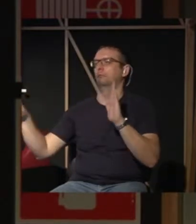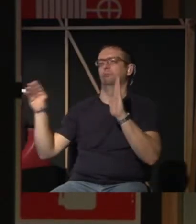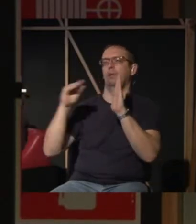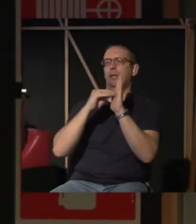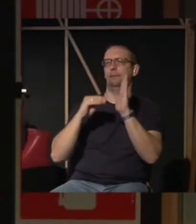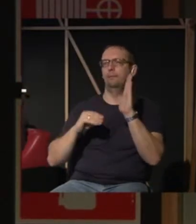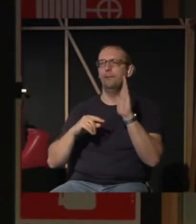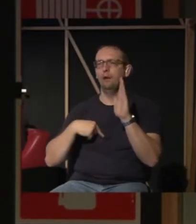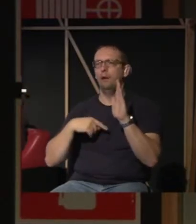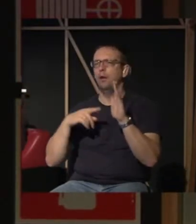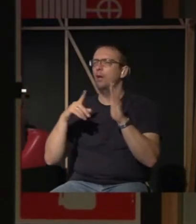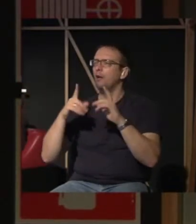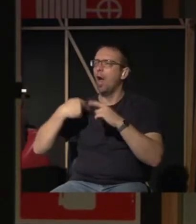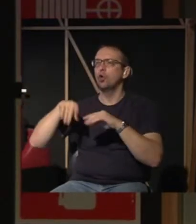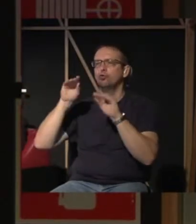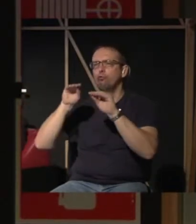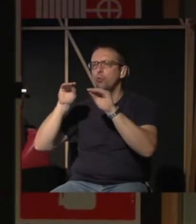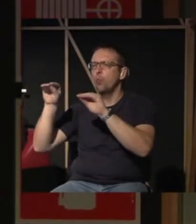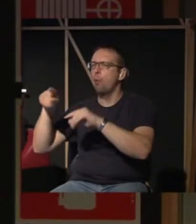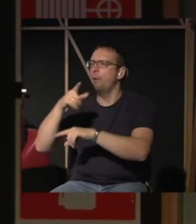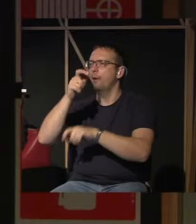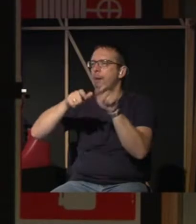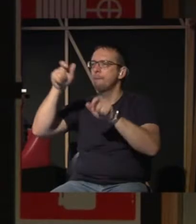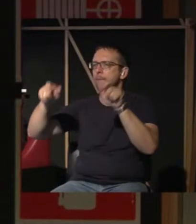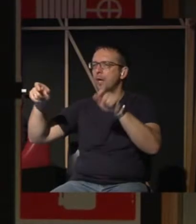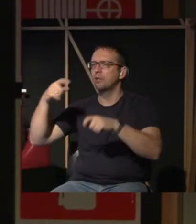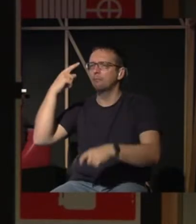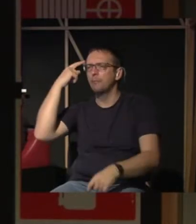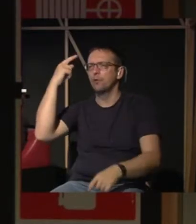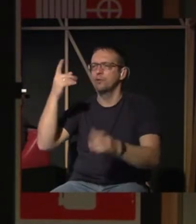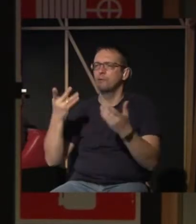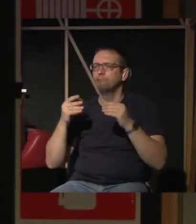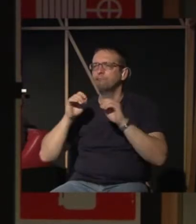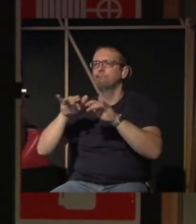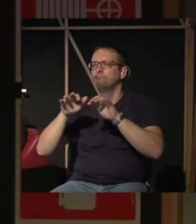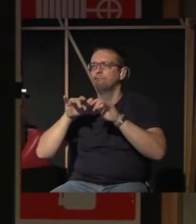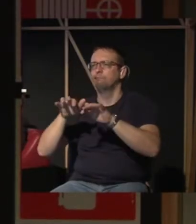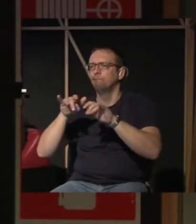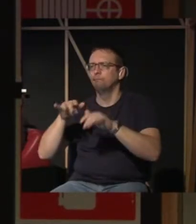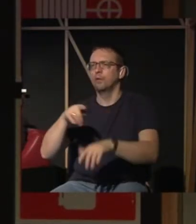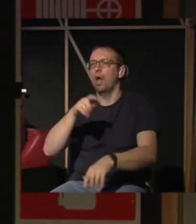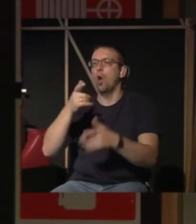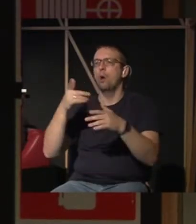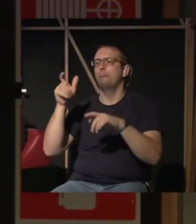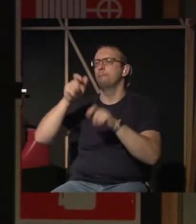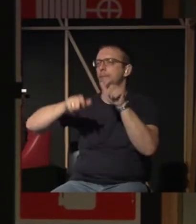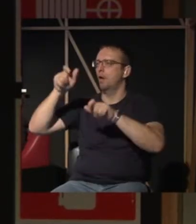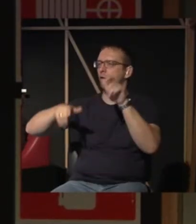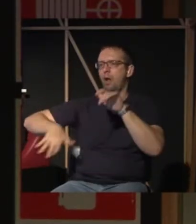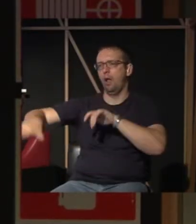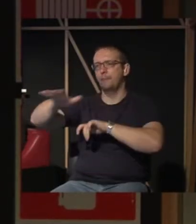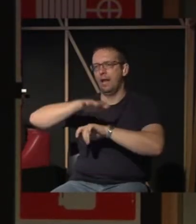of is that we worked with our human resources department and our volunteers department in order for them to